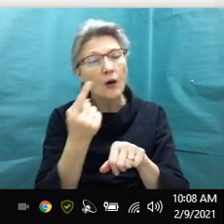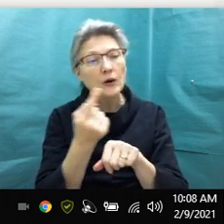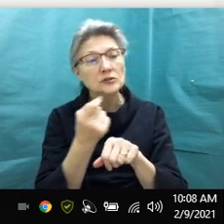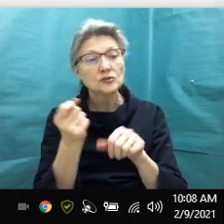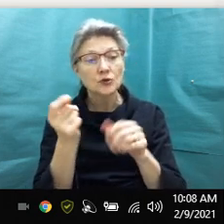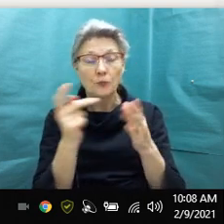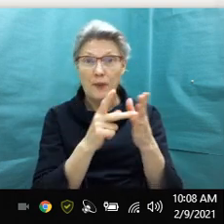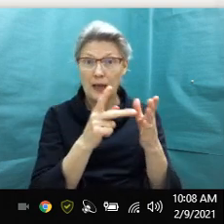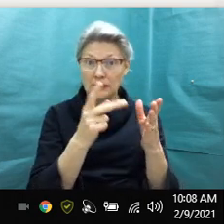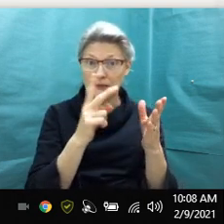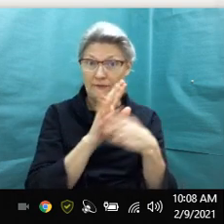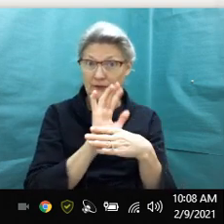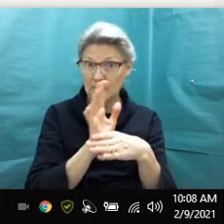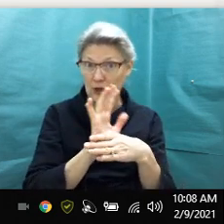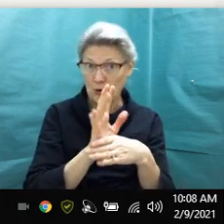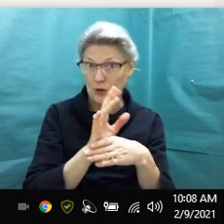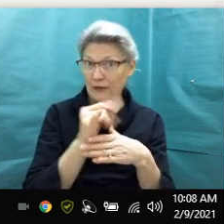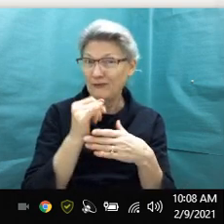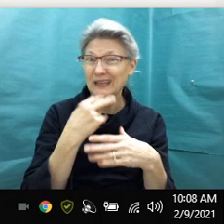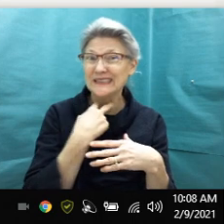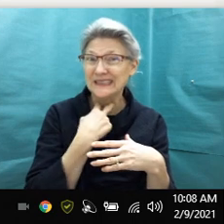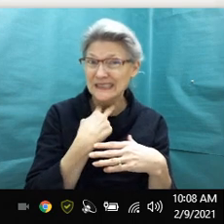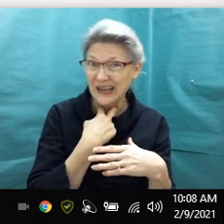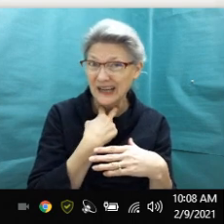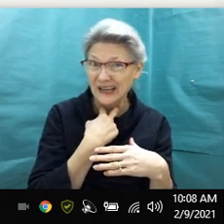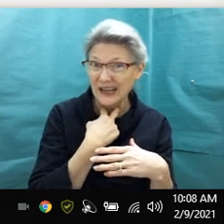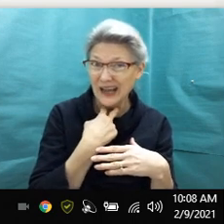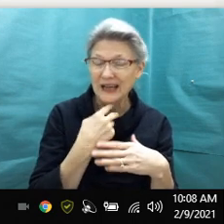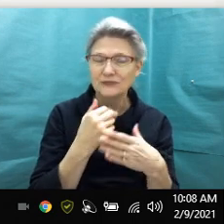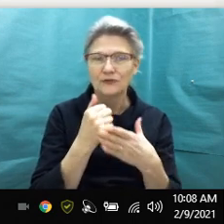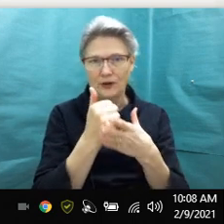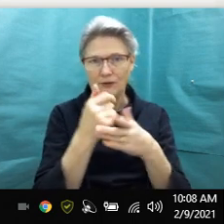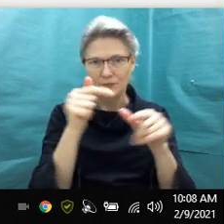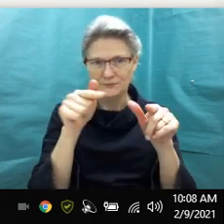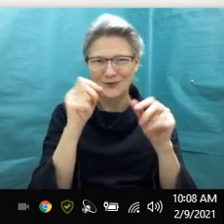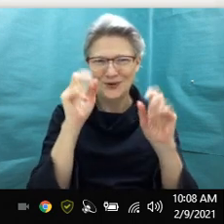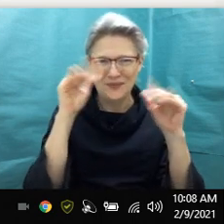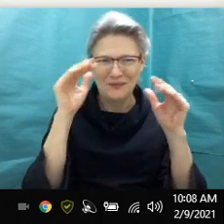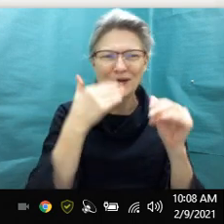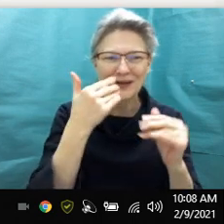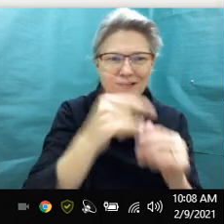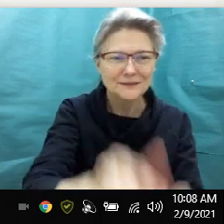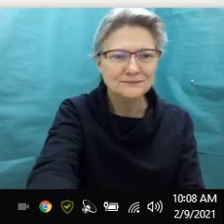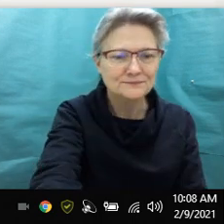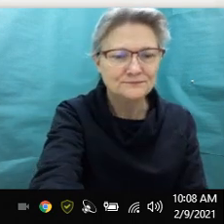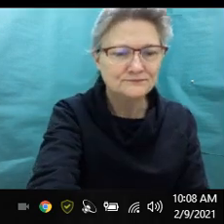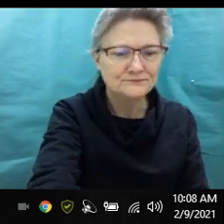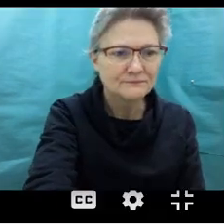refer back to this video if you get stuck with one of the strategies. Okay, good luck.